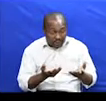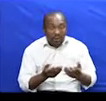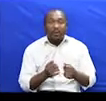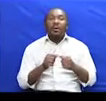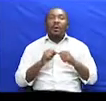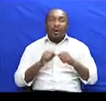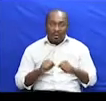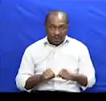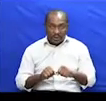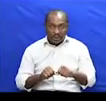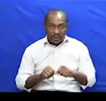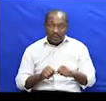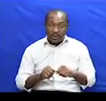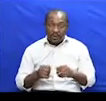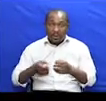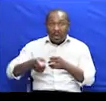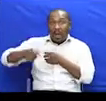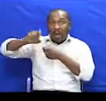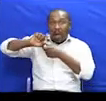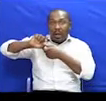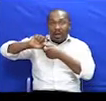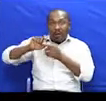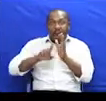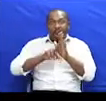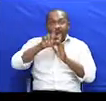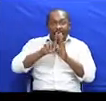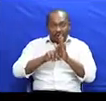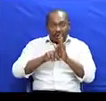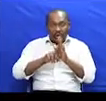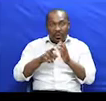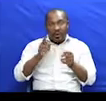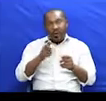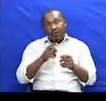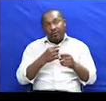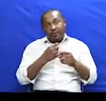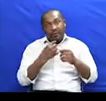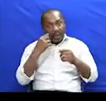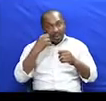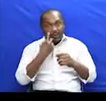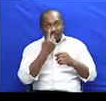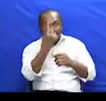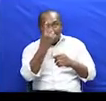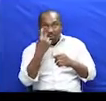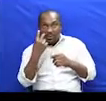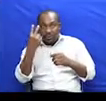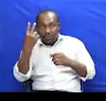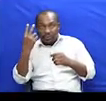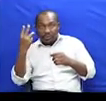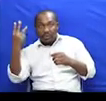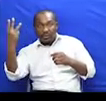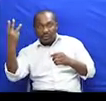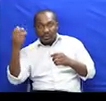must add the volume for experiment 1, experiment 2, experiment 3.